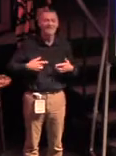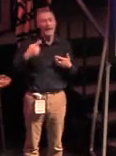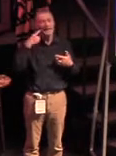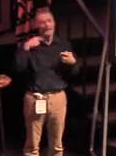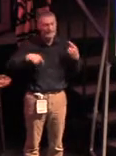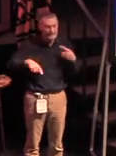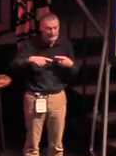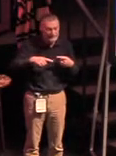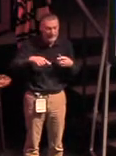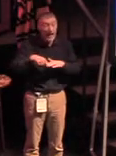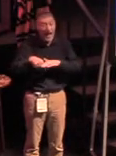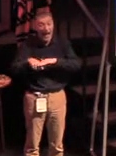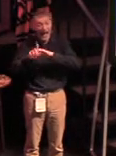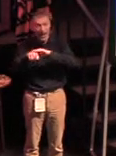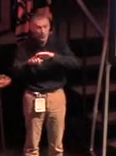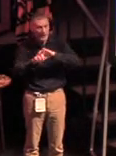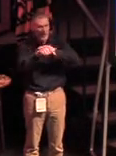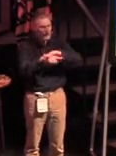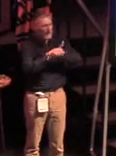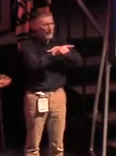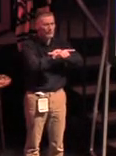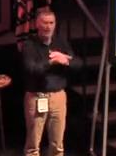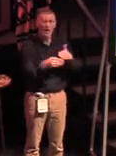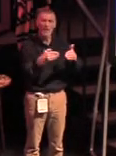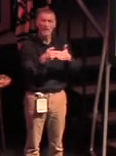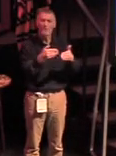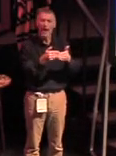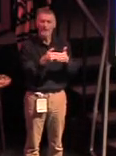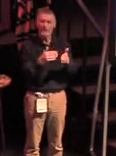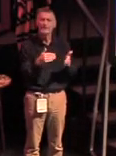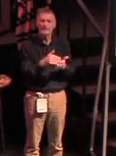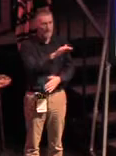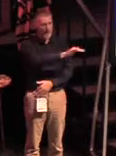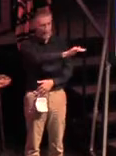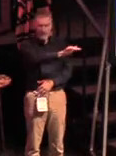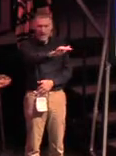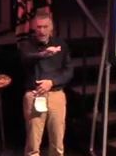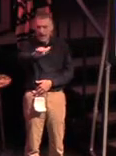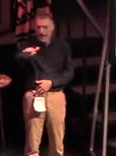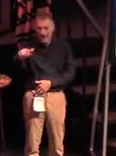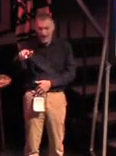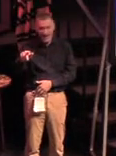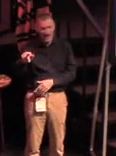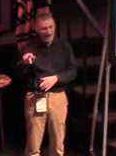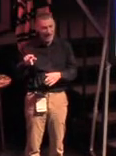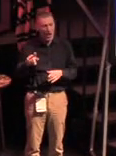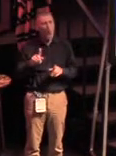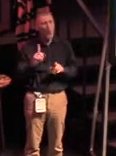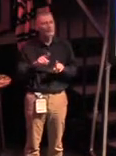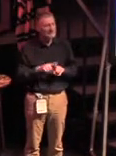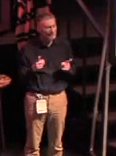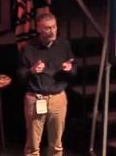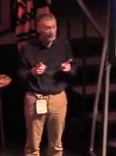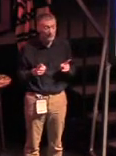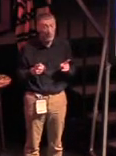same barriers. The barriers are still there that prevented them from getting in the first place. The difference is now they can just